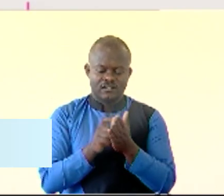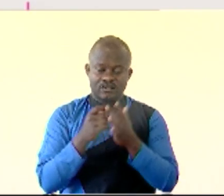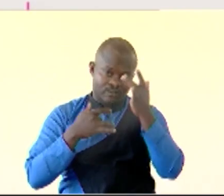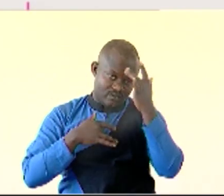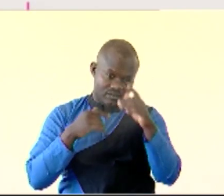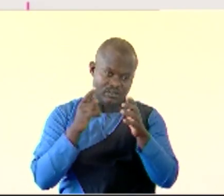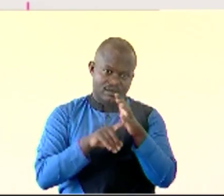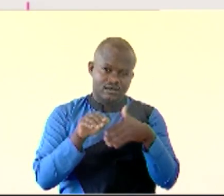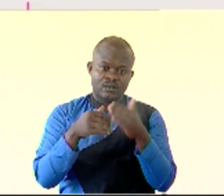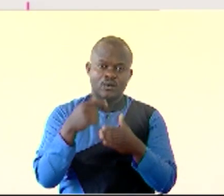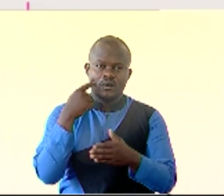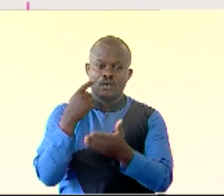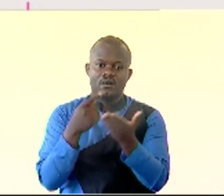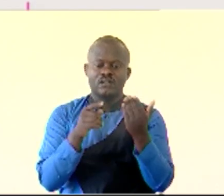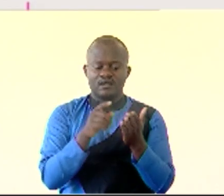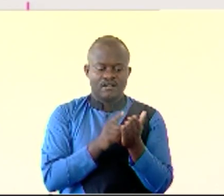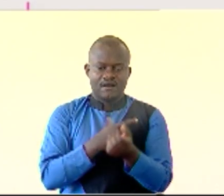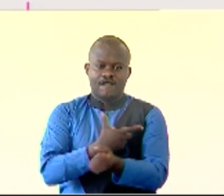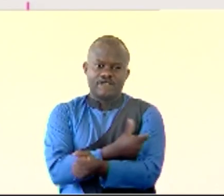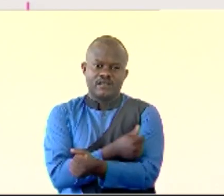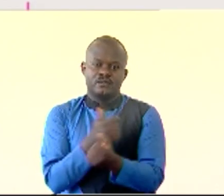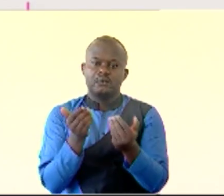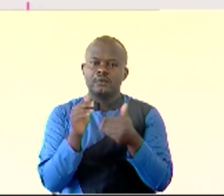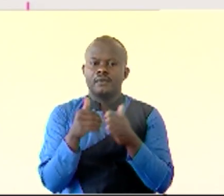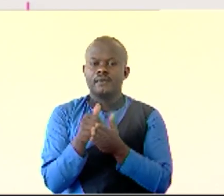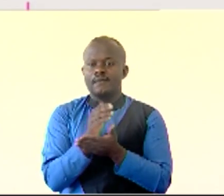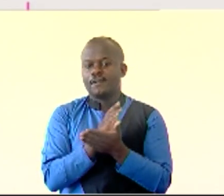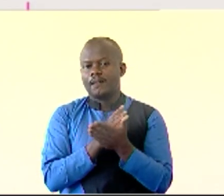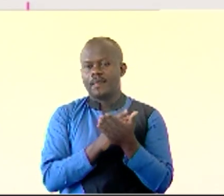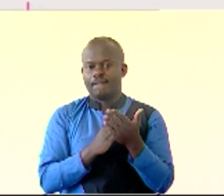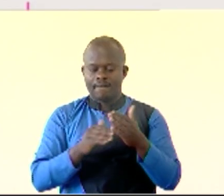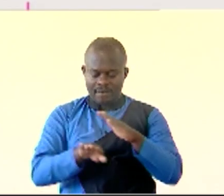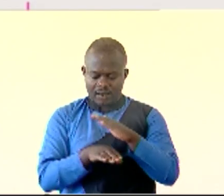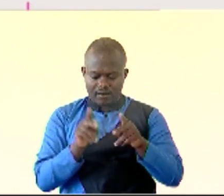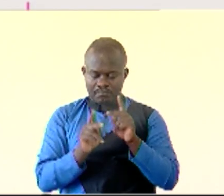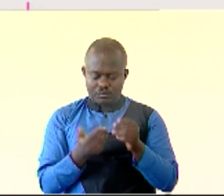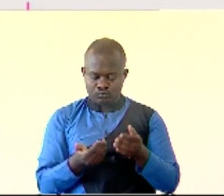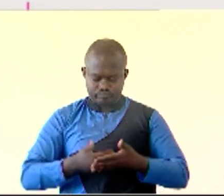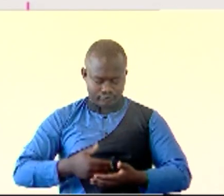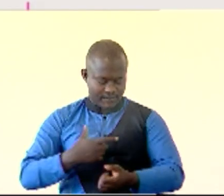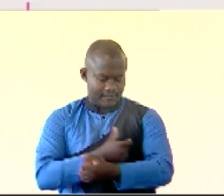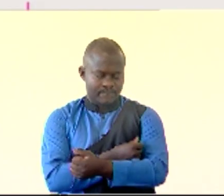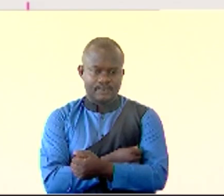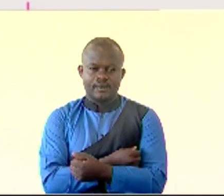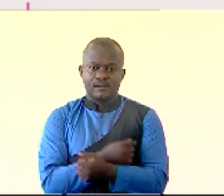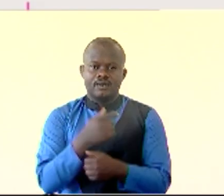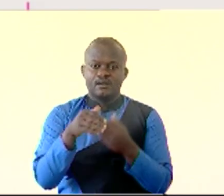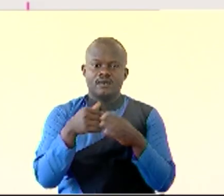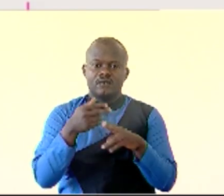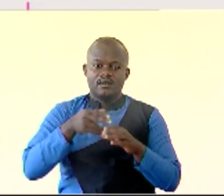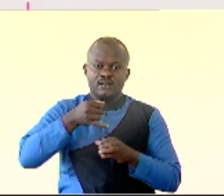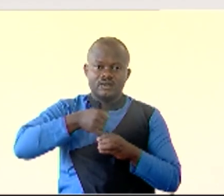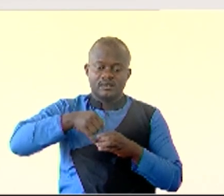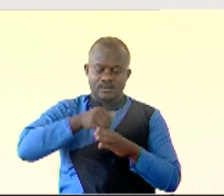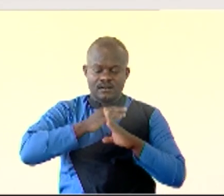one involves what you call vaccination, where in young babies, they do what you call vaccination. And here we have maternal